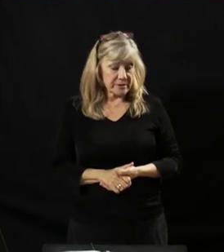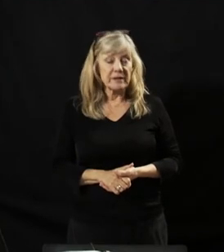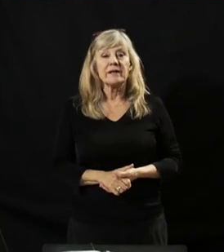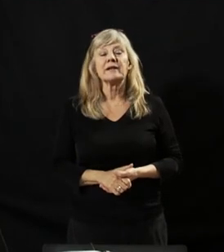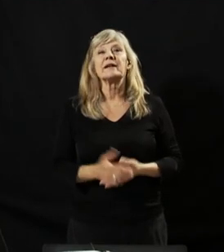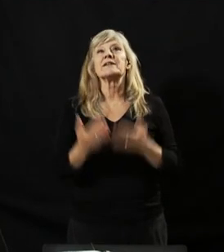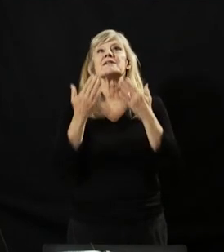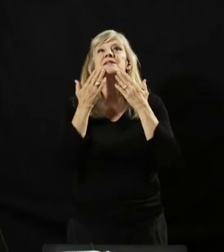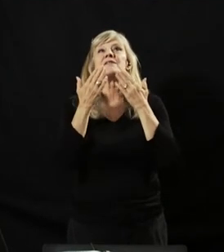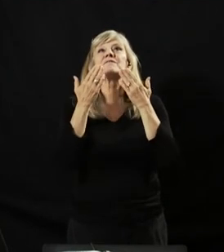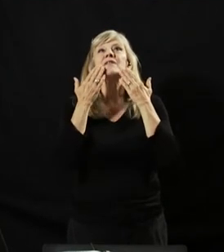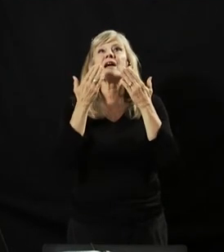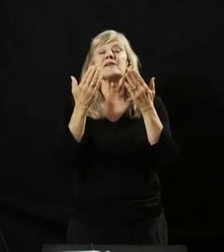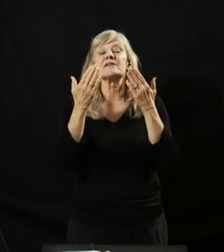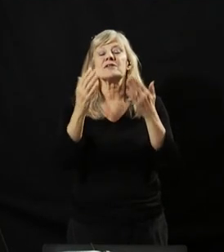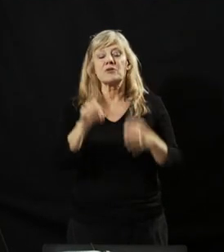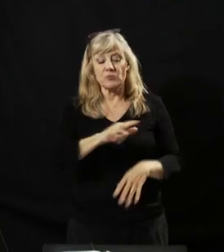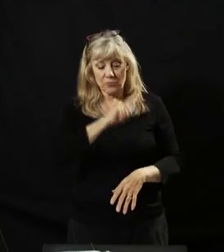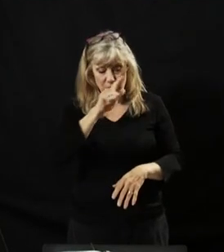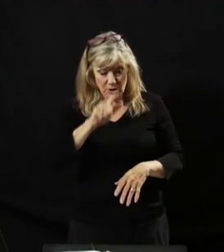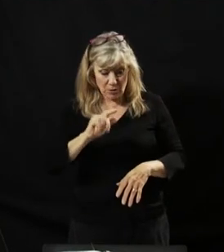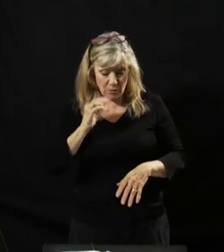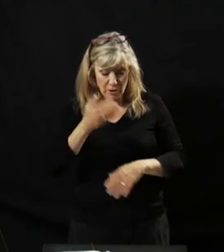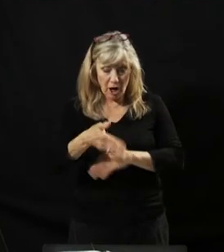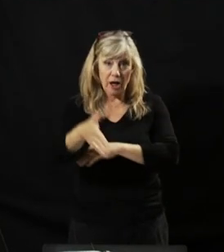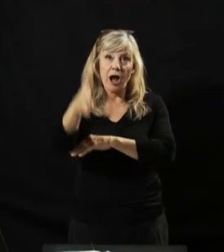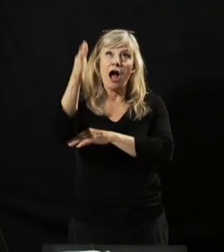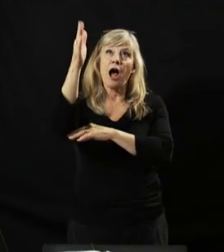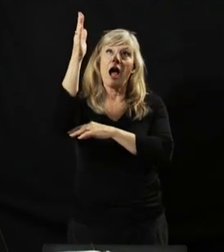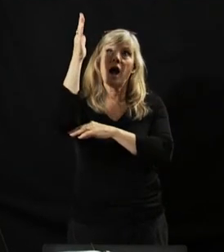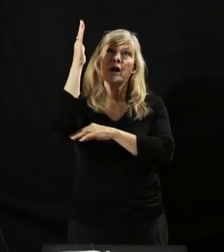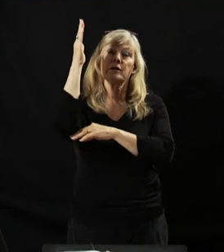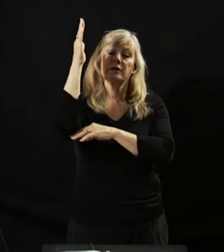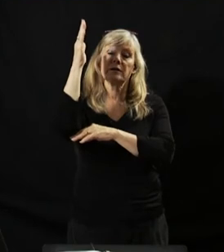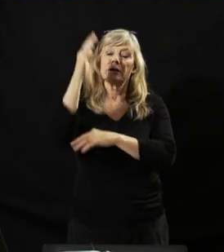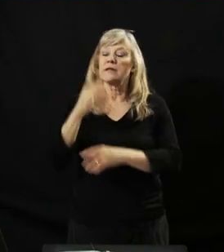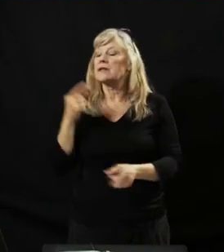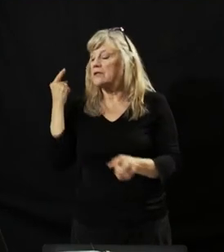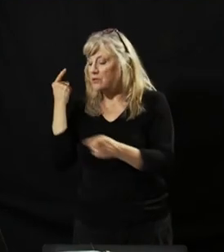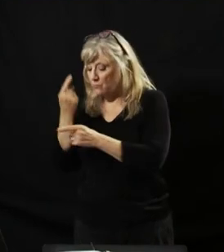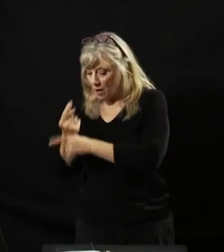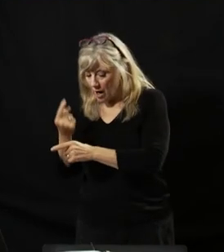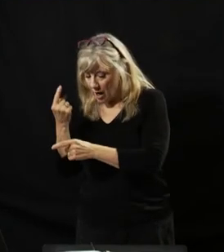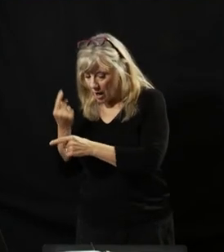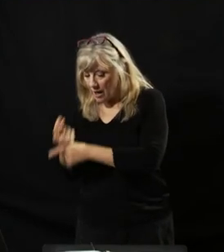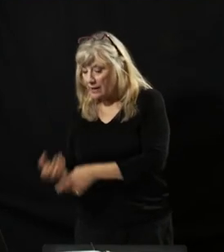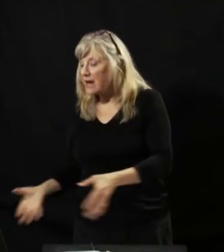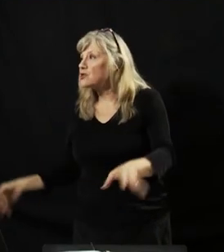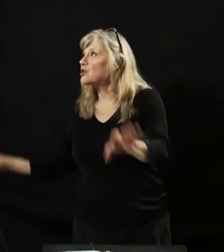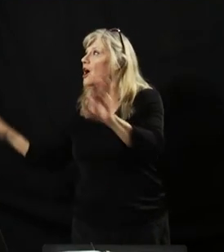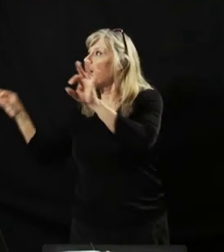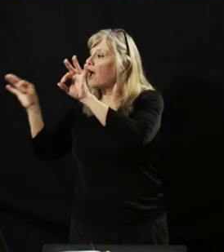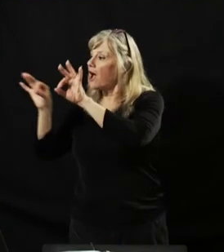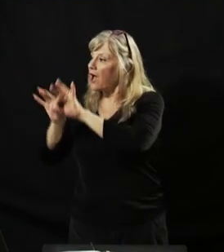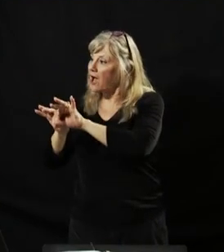us give thanks to the Lord our God. It is right